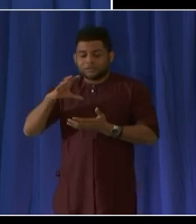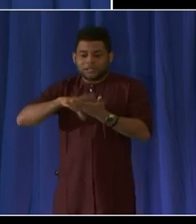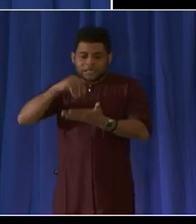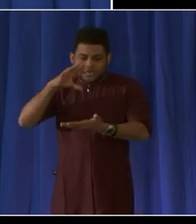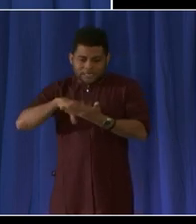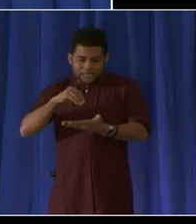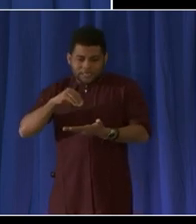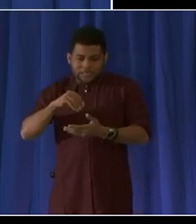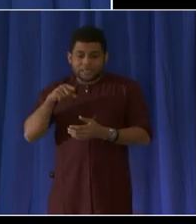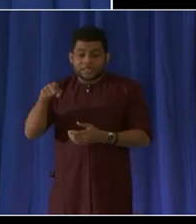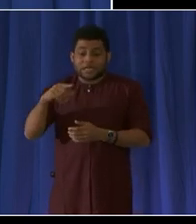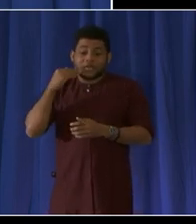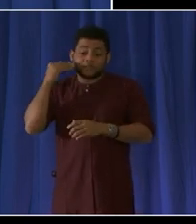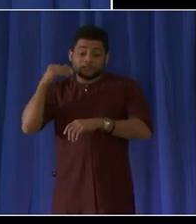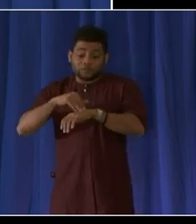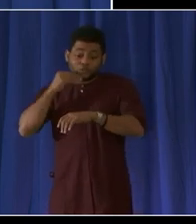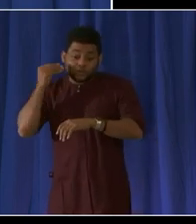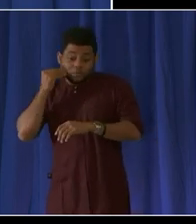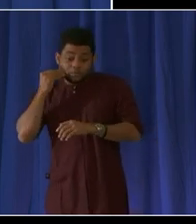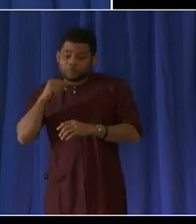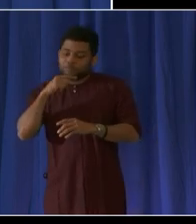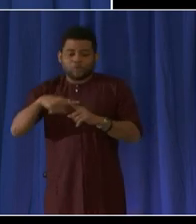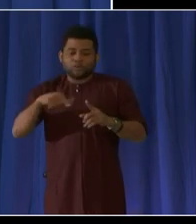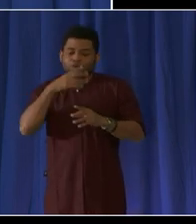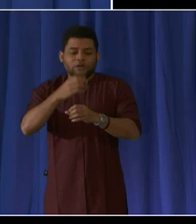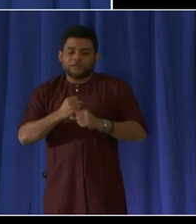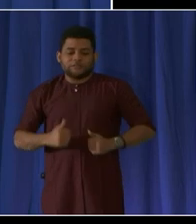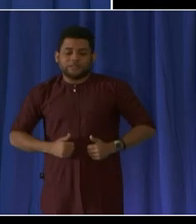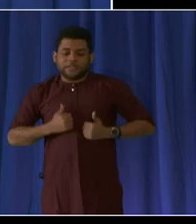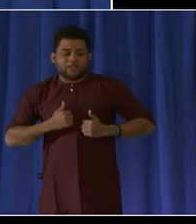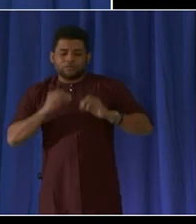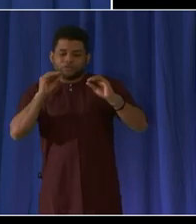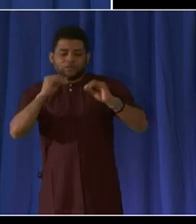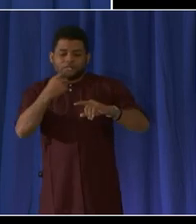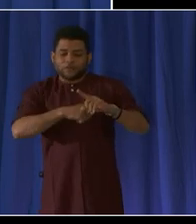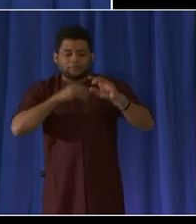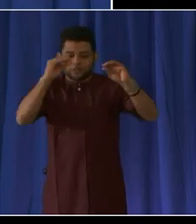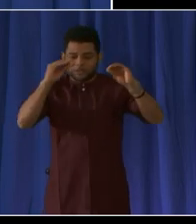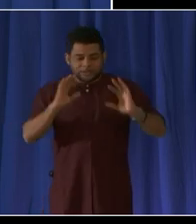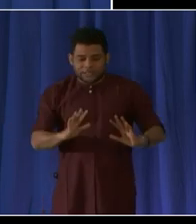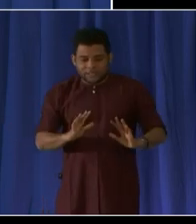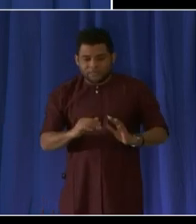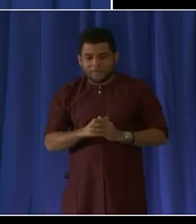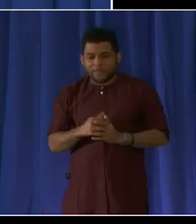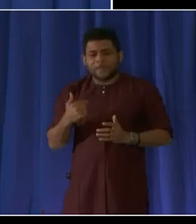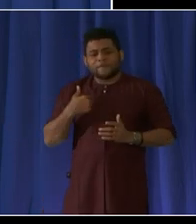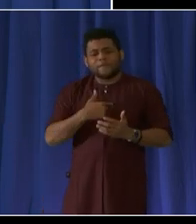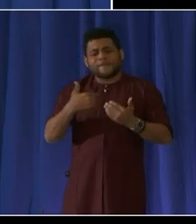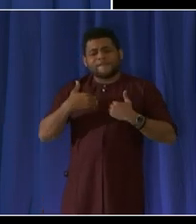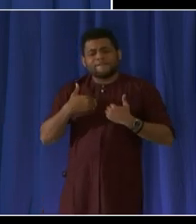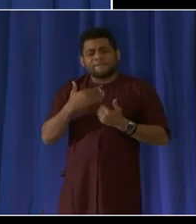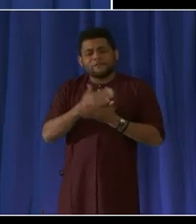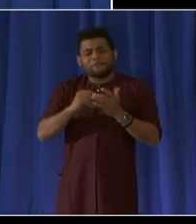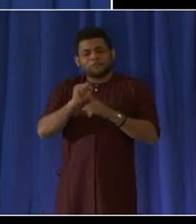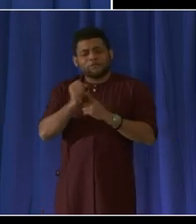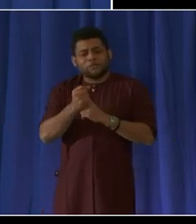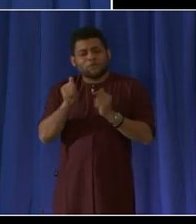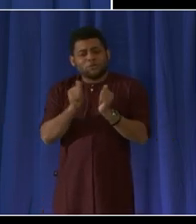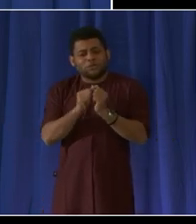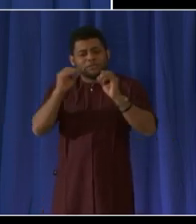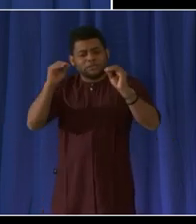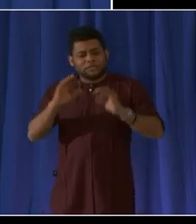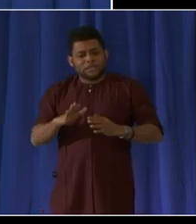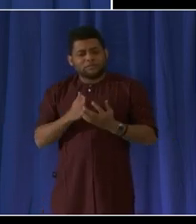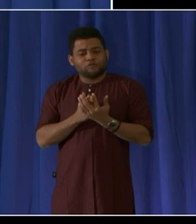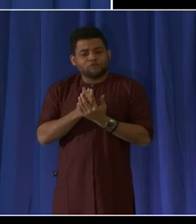home, but they're not receiving live instruction for a teacher. There are scenarios in which we have live instruction with a teacher